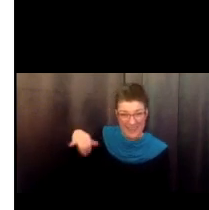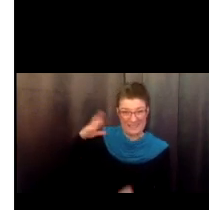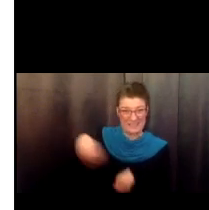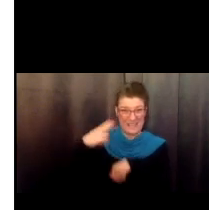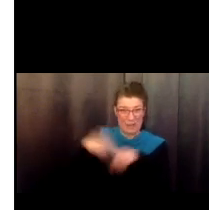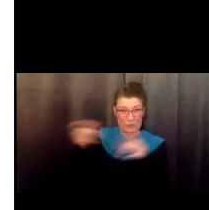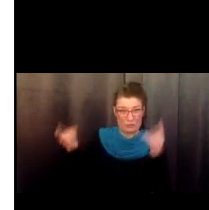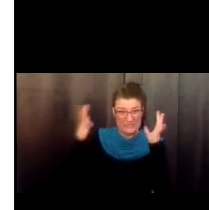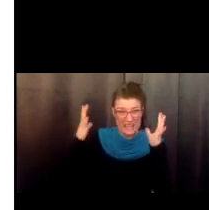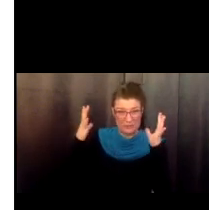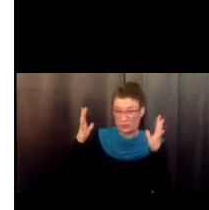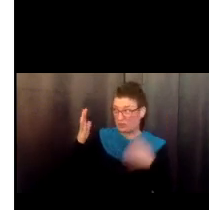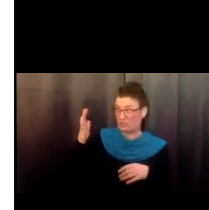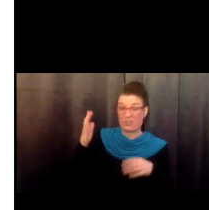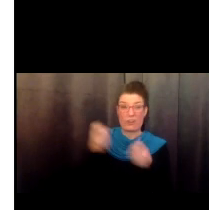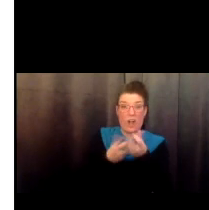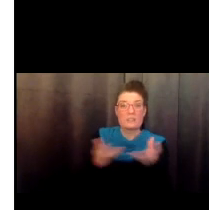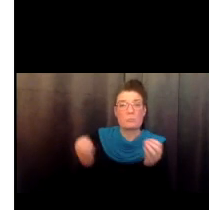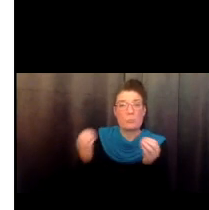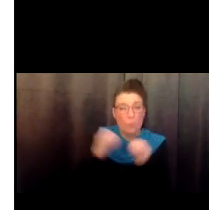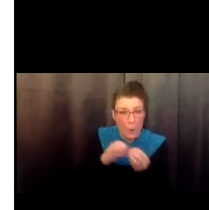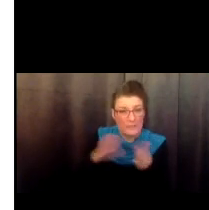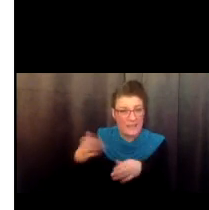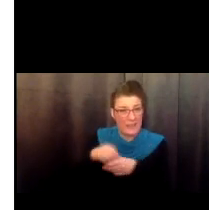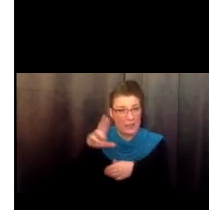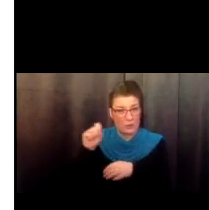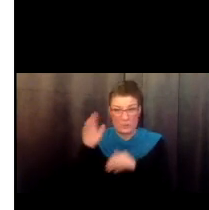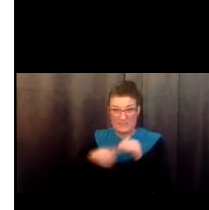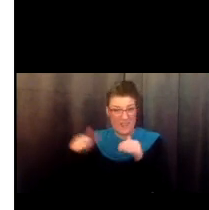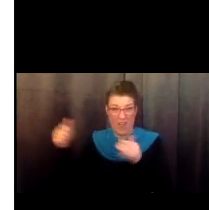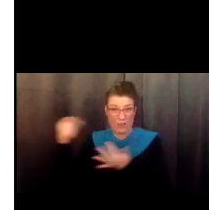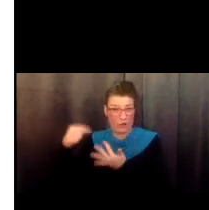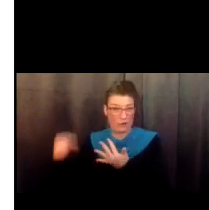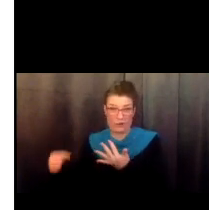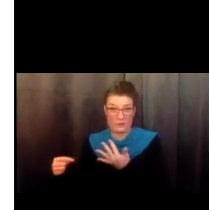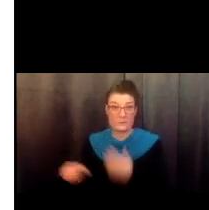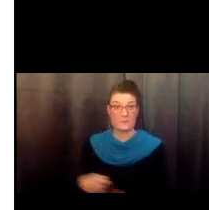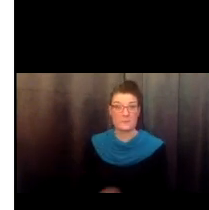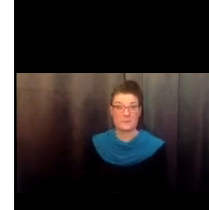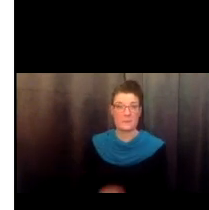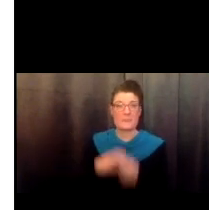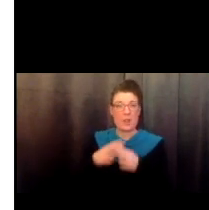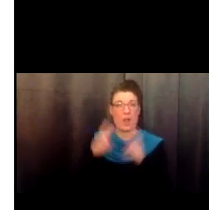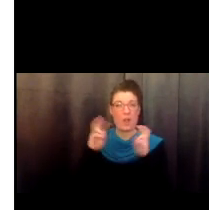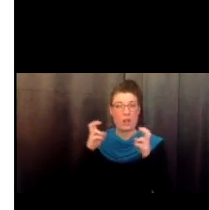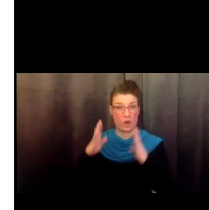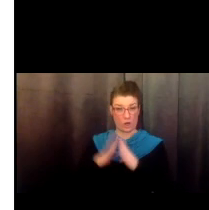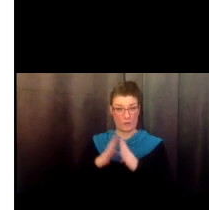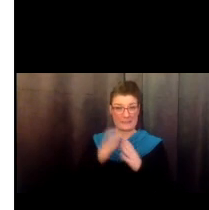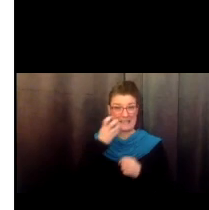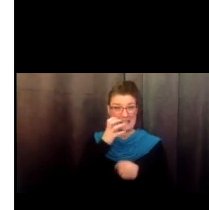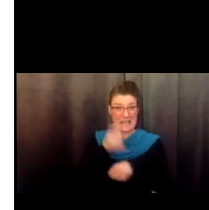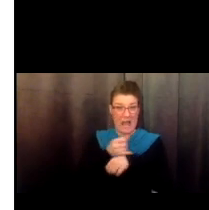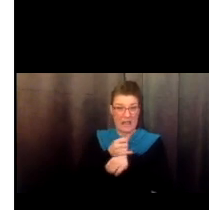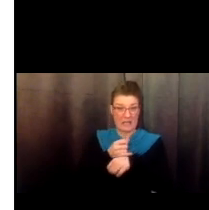more deaths in the United States than anything else. Urban heat islands create temperatures that can